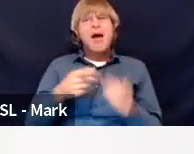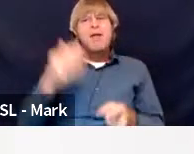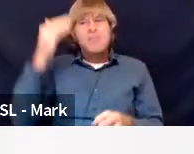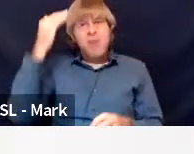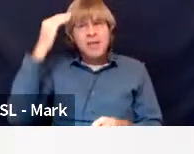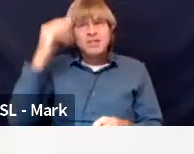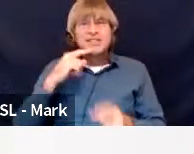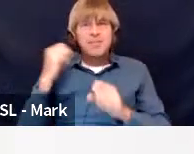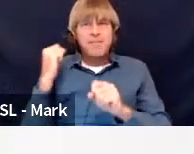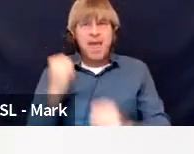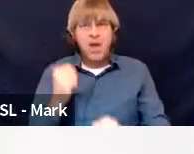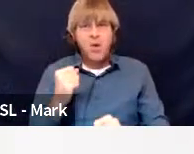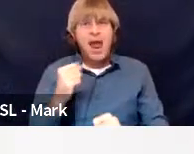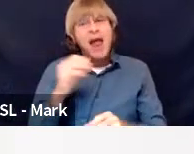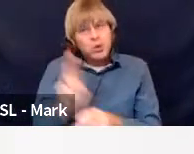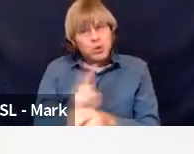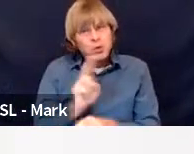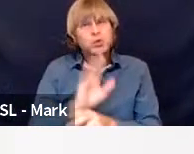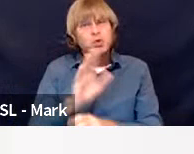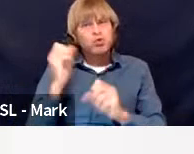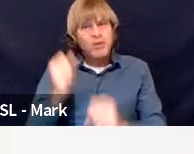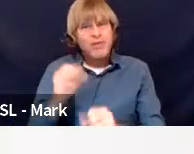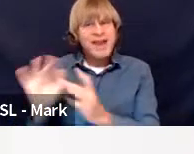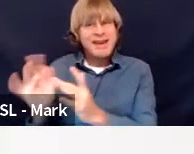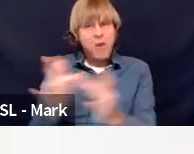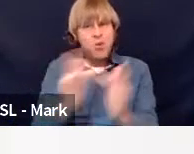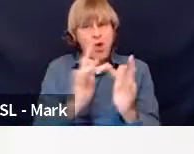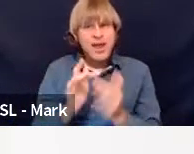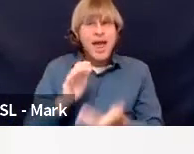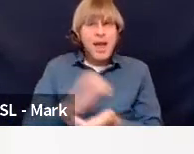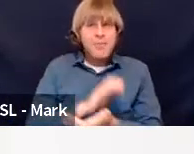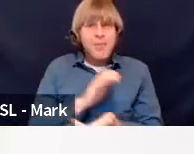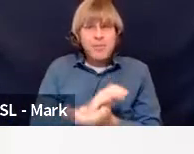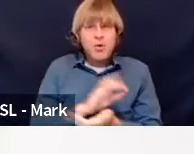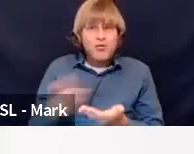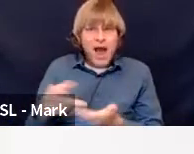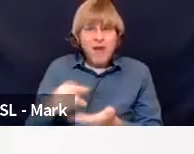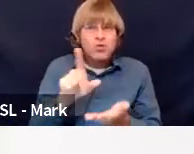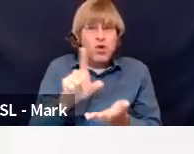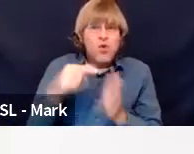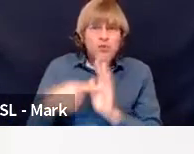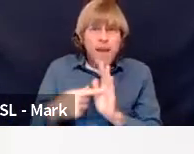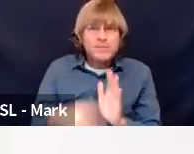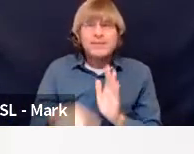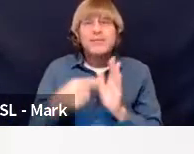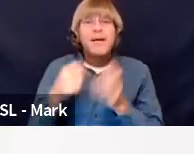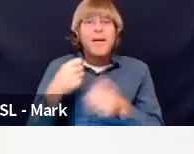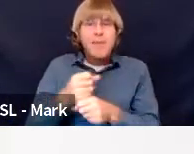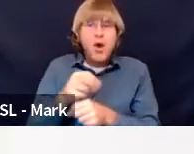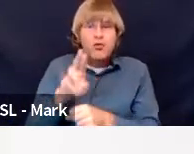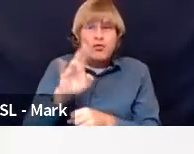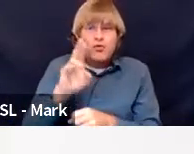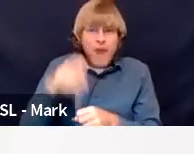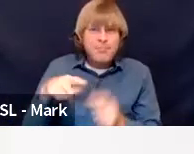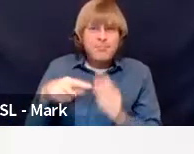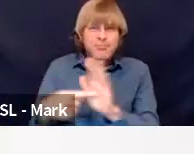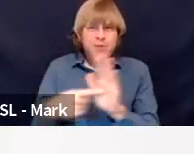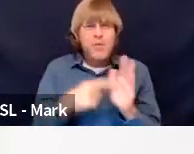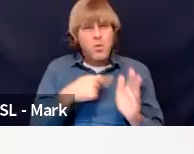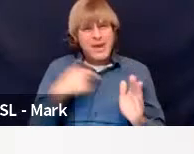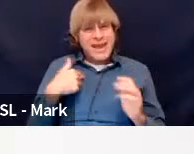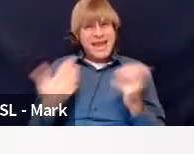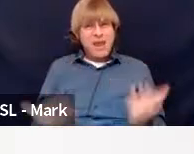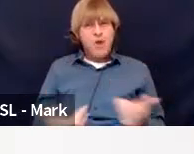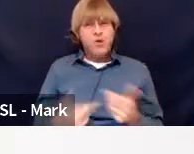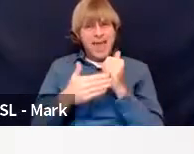is power and leverage the strength of your network. Your paper reps, your print reps, your mill reps. We're all here to help you. We